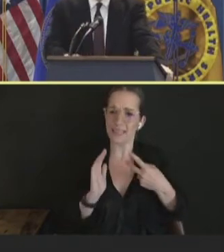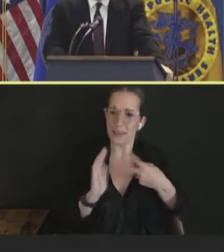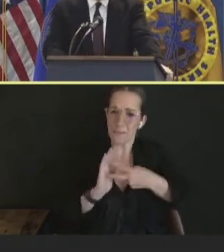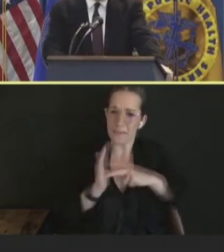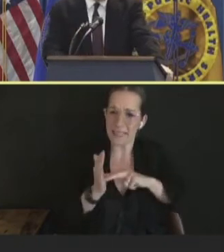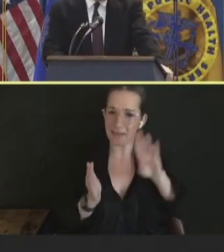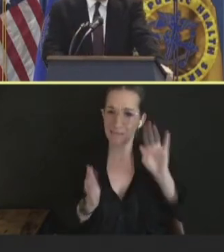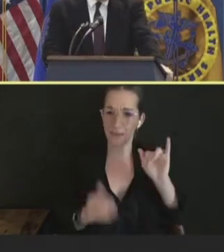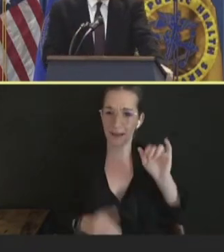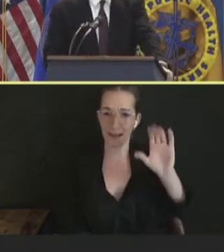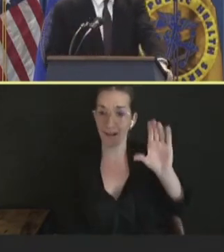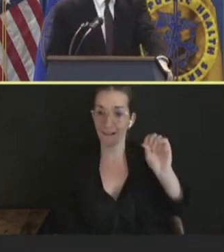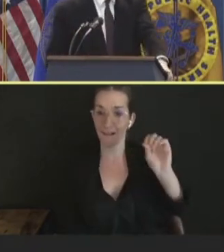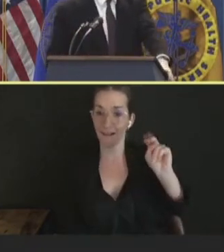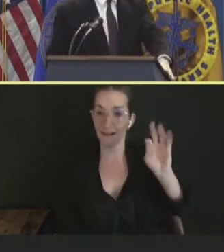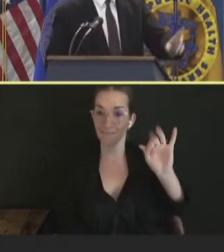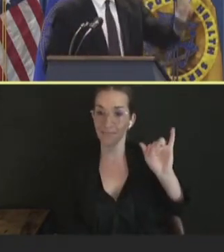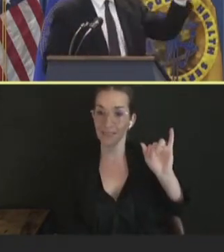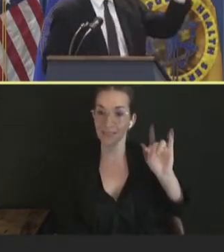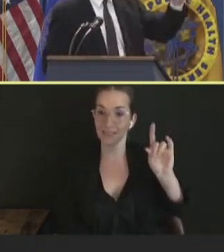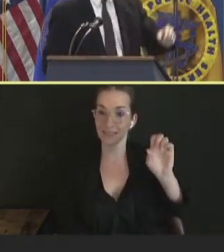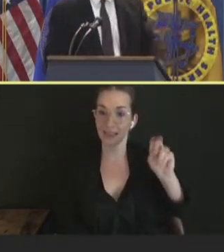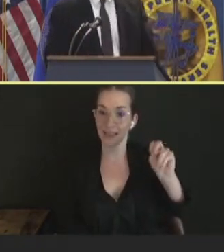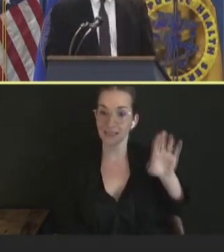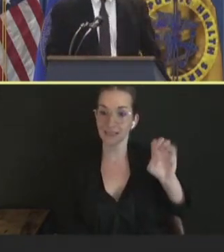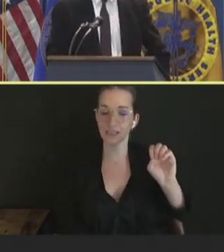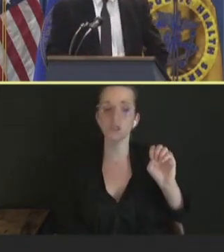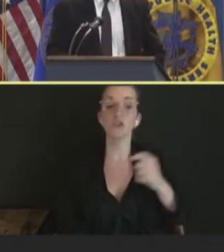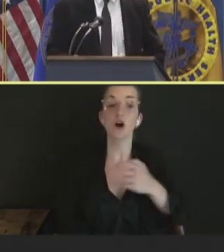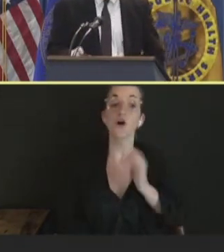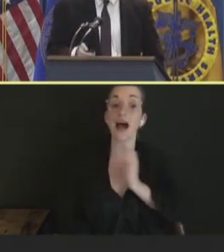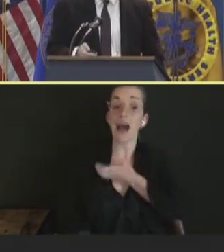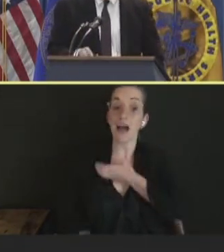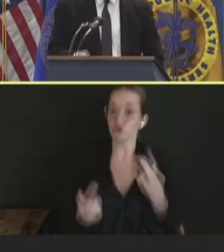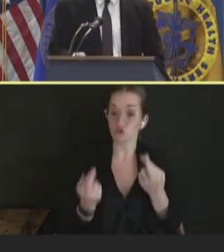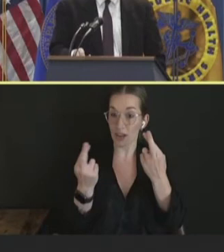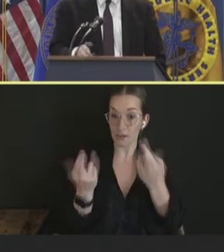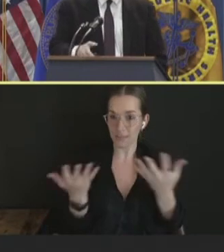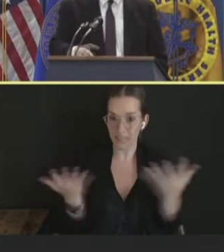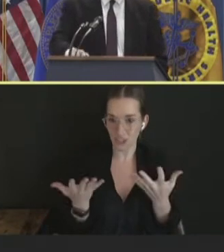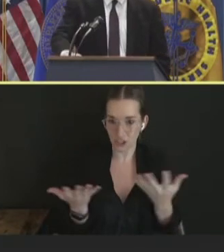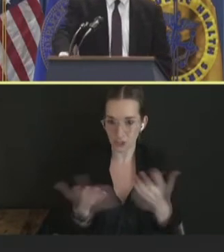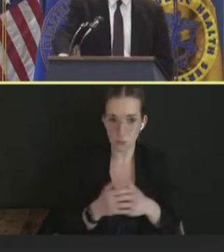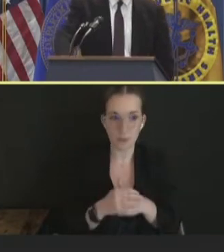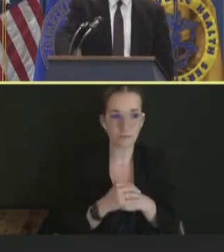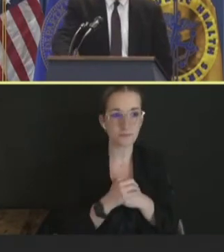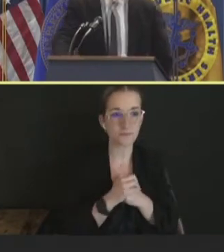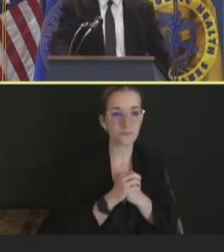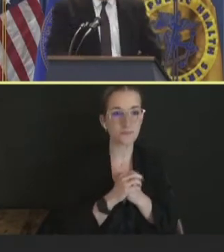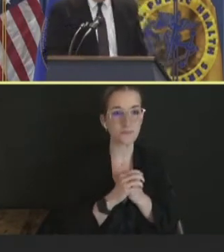To that end, we offer the following recommendations in this section.